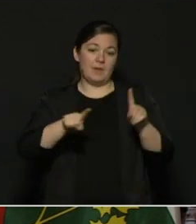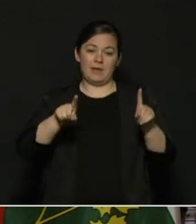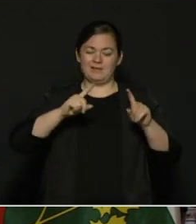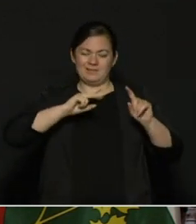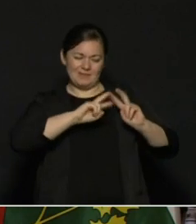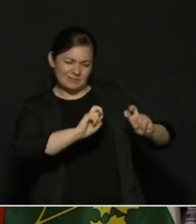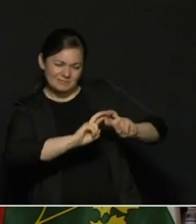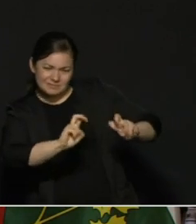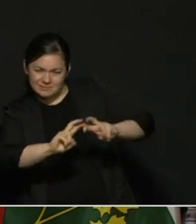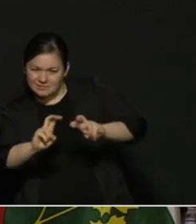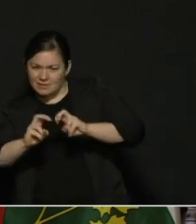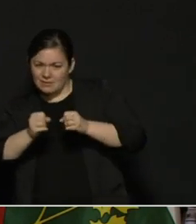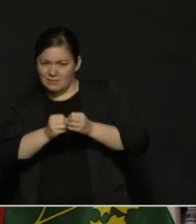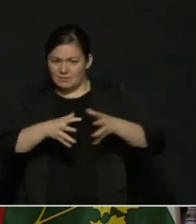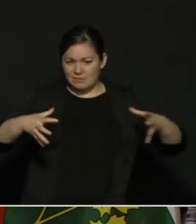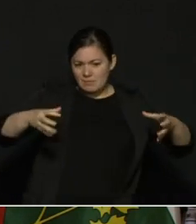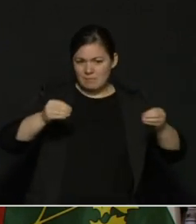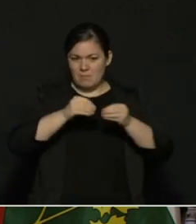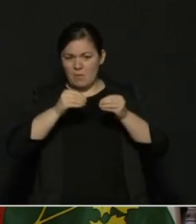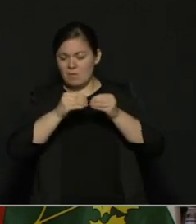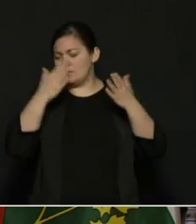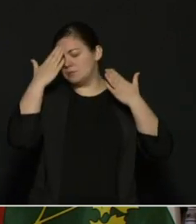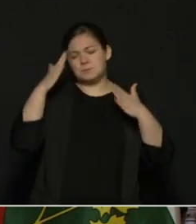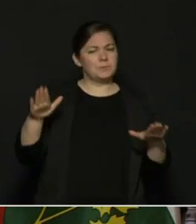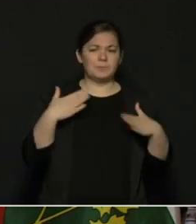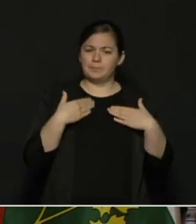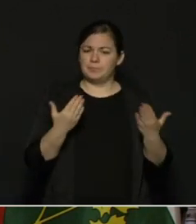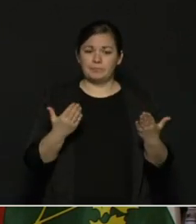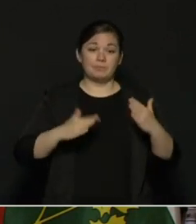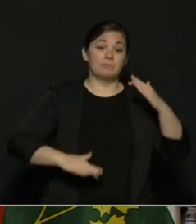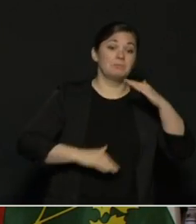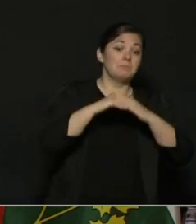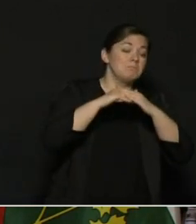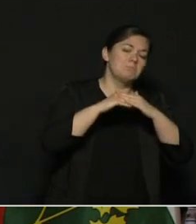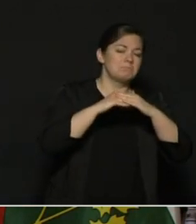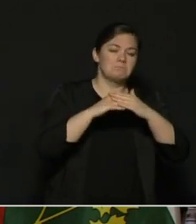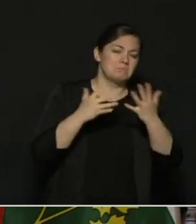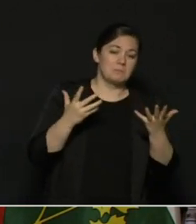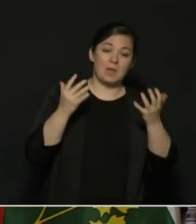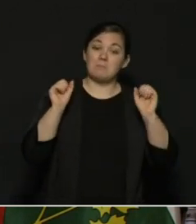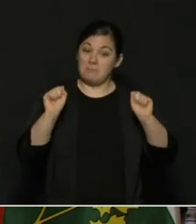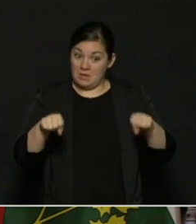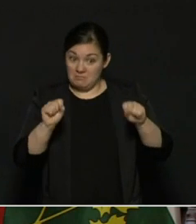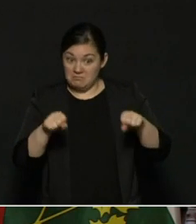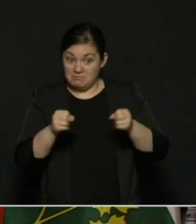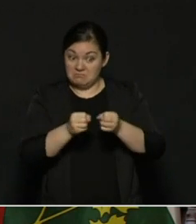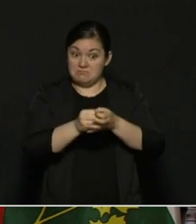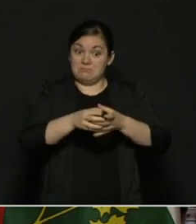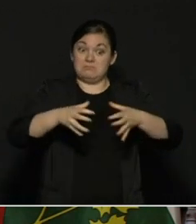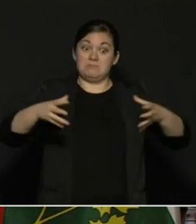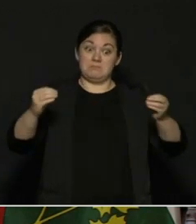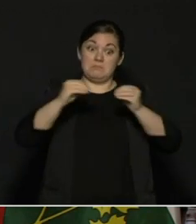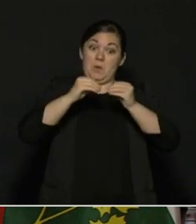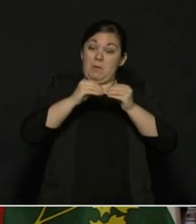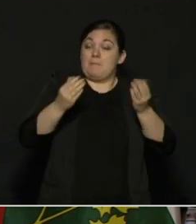future? So they haven't said that's it. There's still some exploration and looking at this matter further. Next